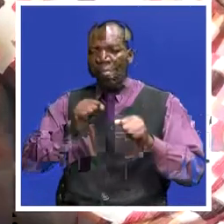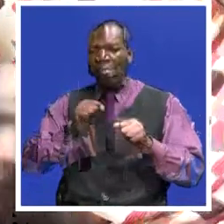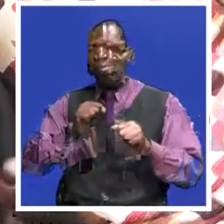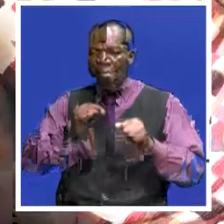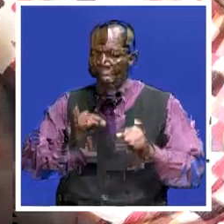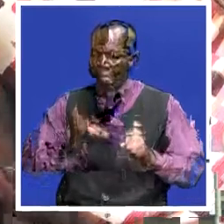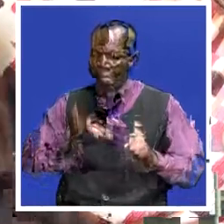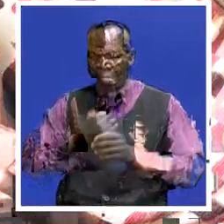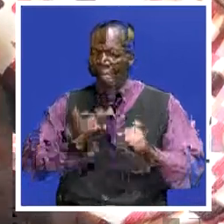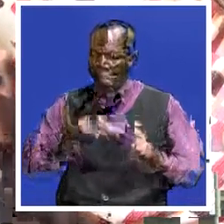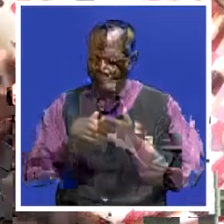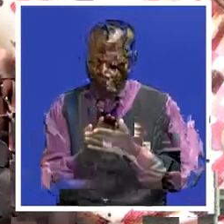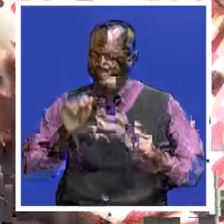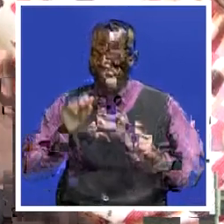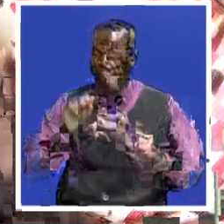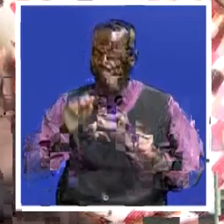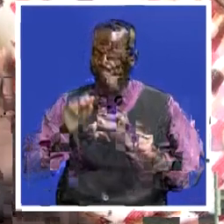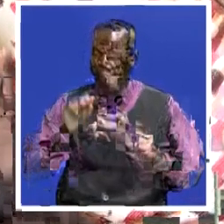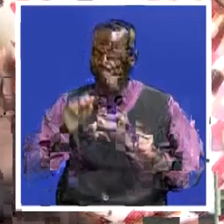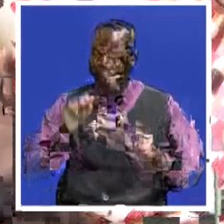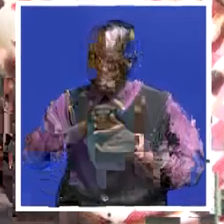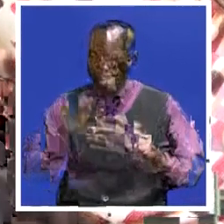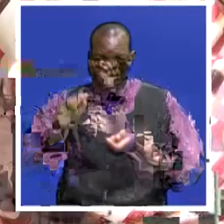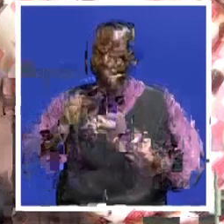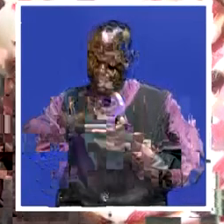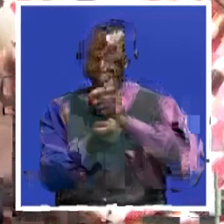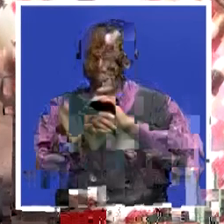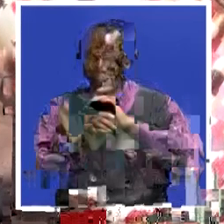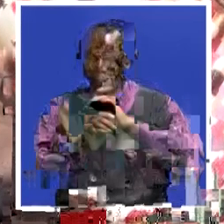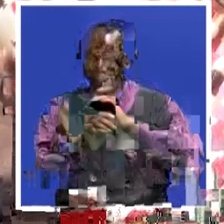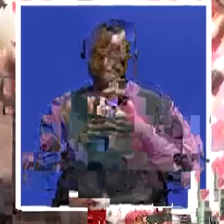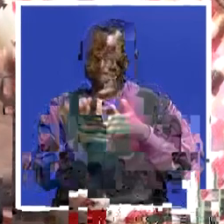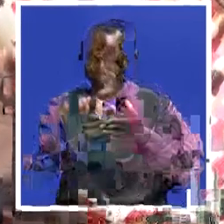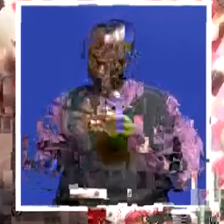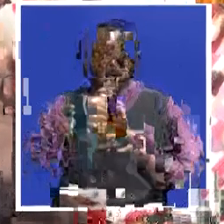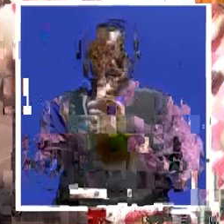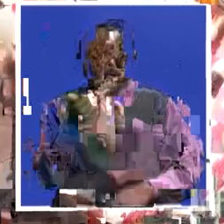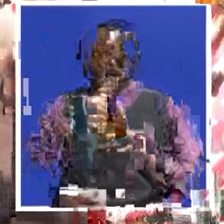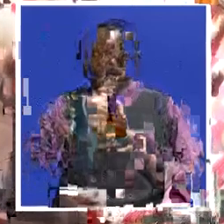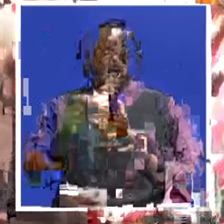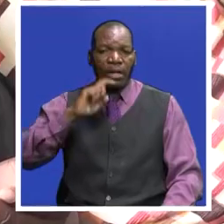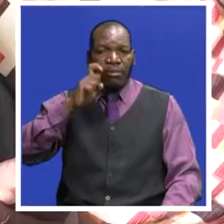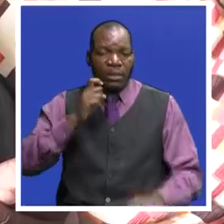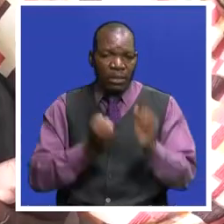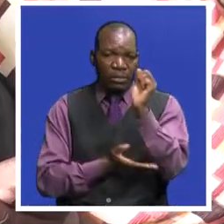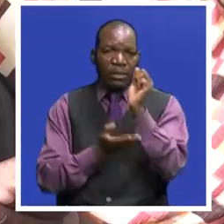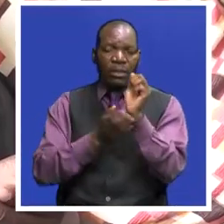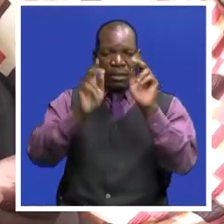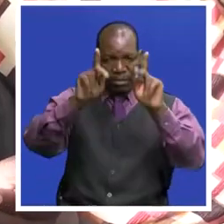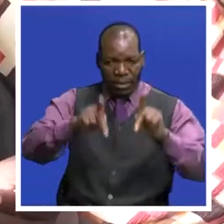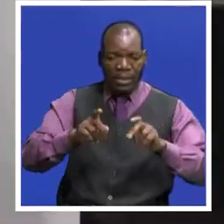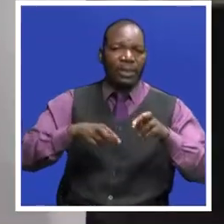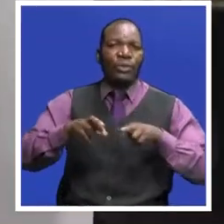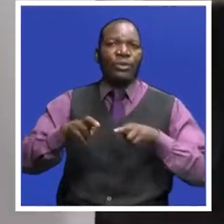would be the solutions for me? The solutions may be the way we relate. Let's develop